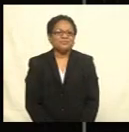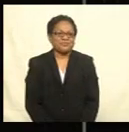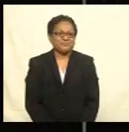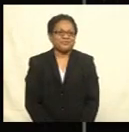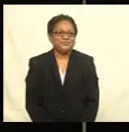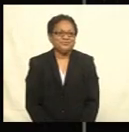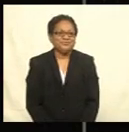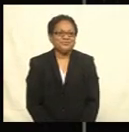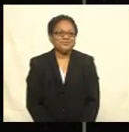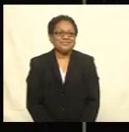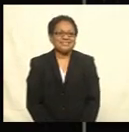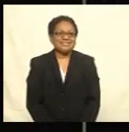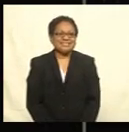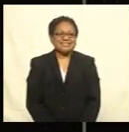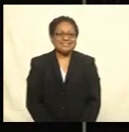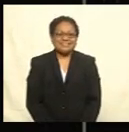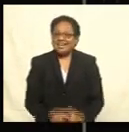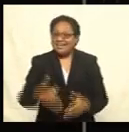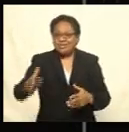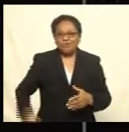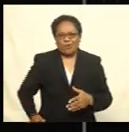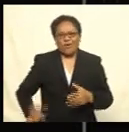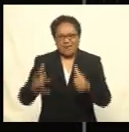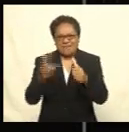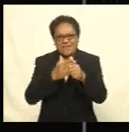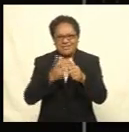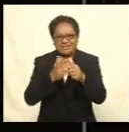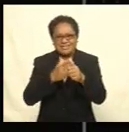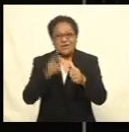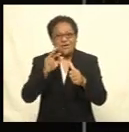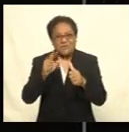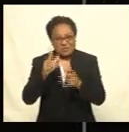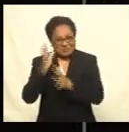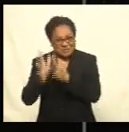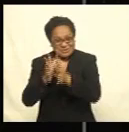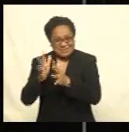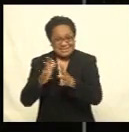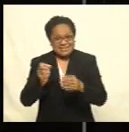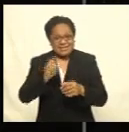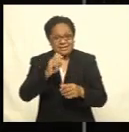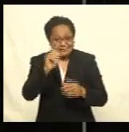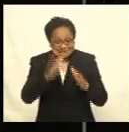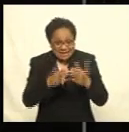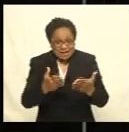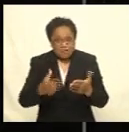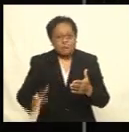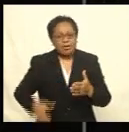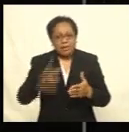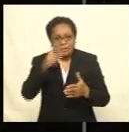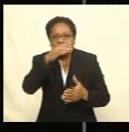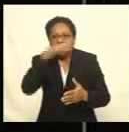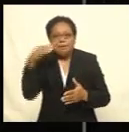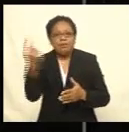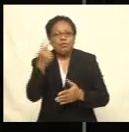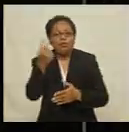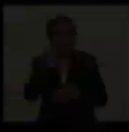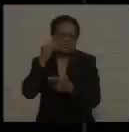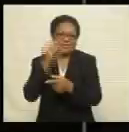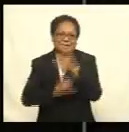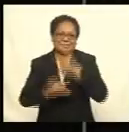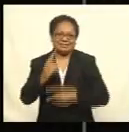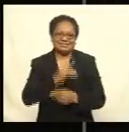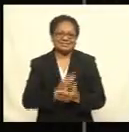Now, dogs are a favorite in our Weird and Wonderful segment, and tonight it's a pup who can smell diabetes patients' blood sugar